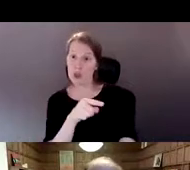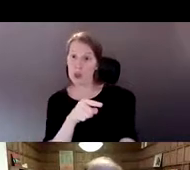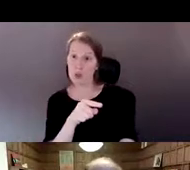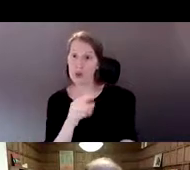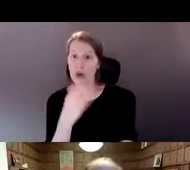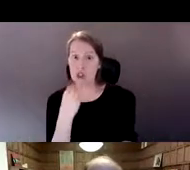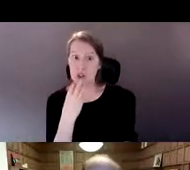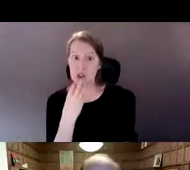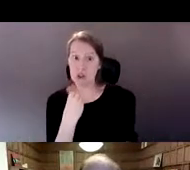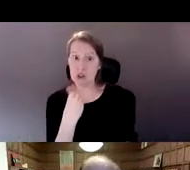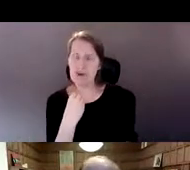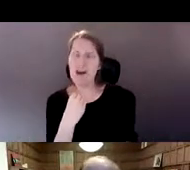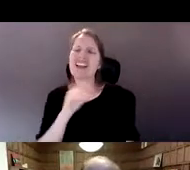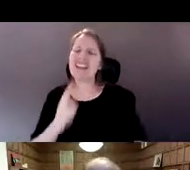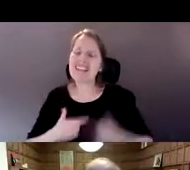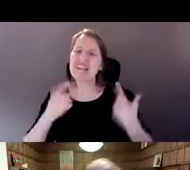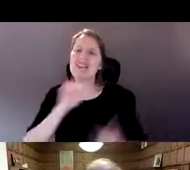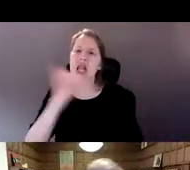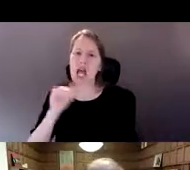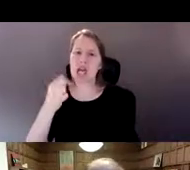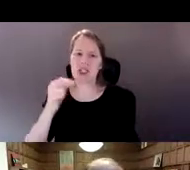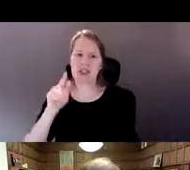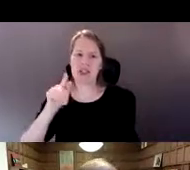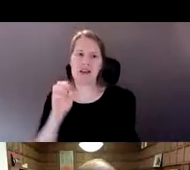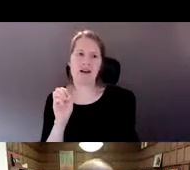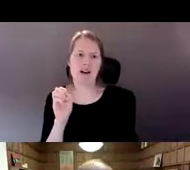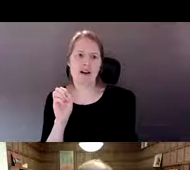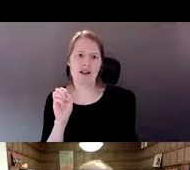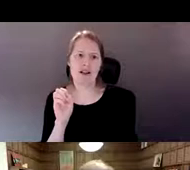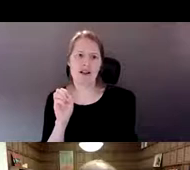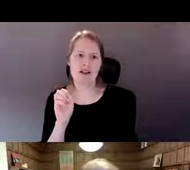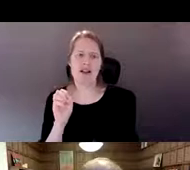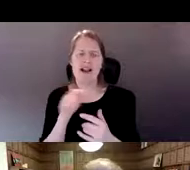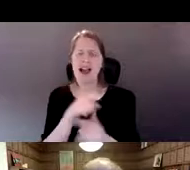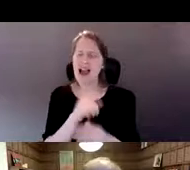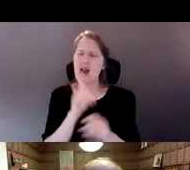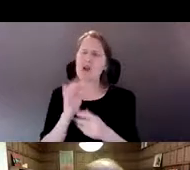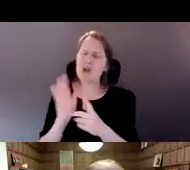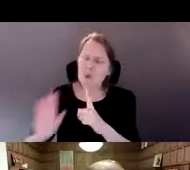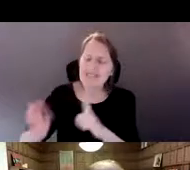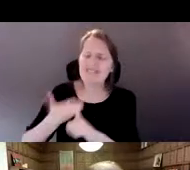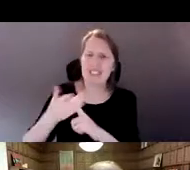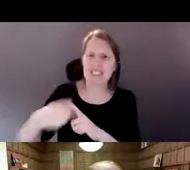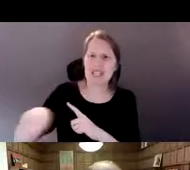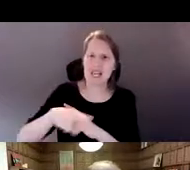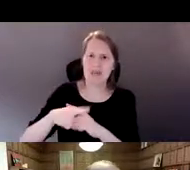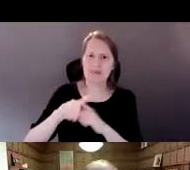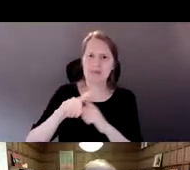Jew, live like a Gentile and not like a Jew, how can you compel the Gentiles to